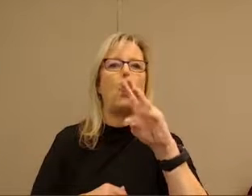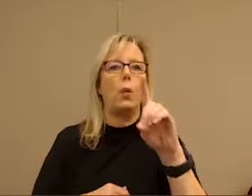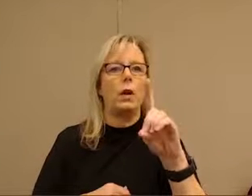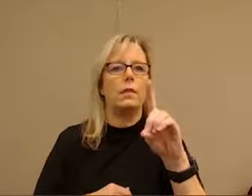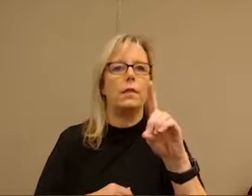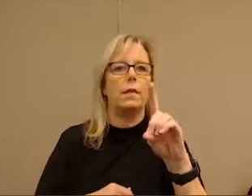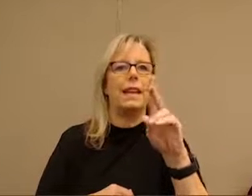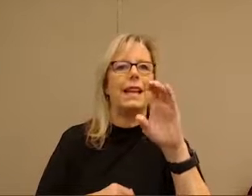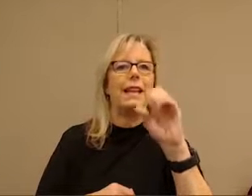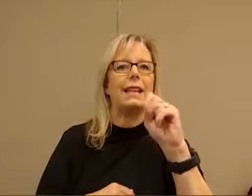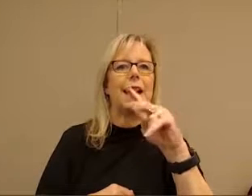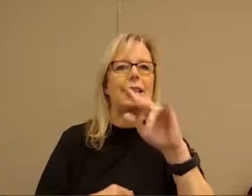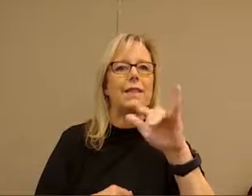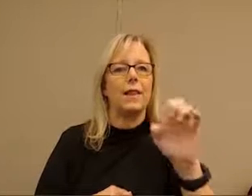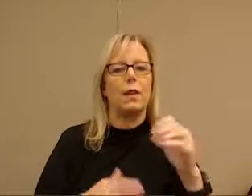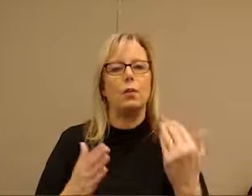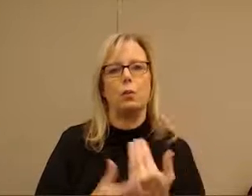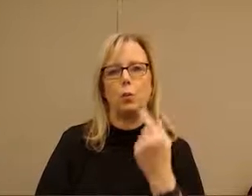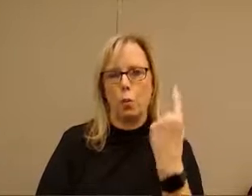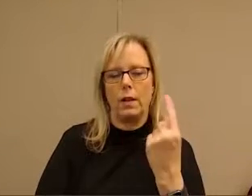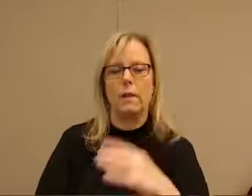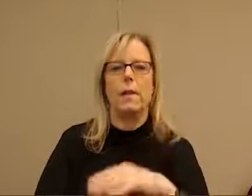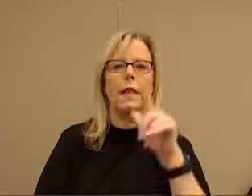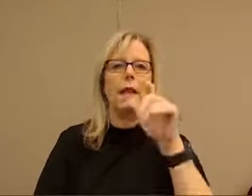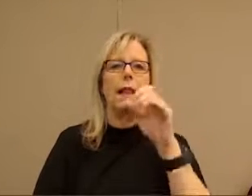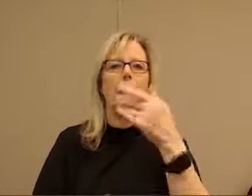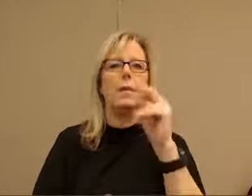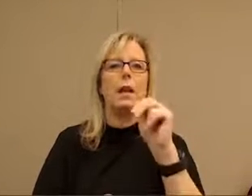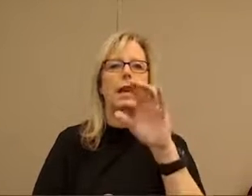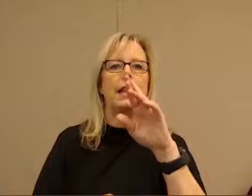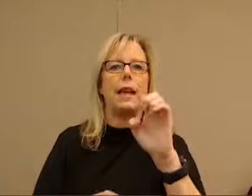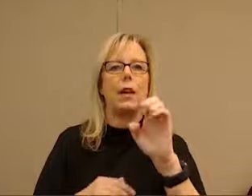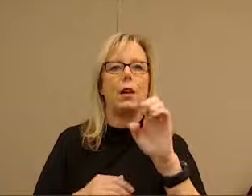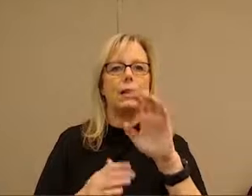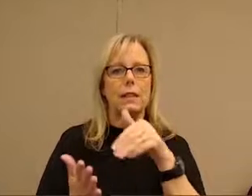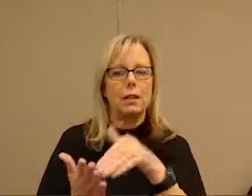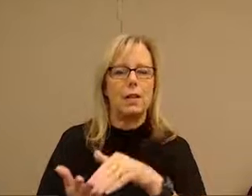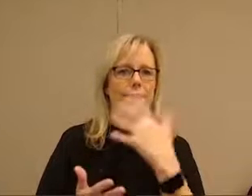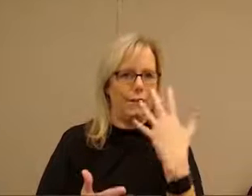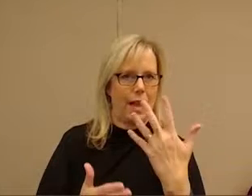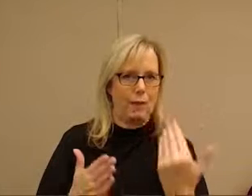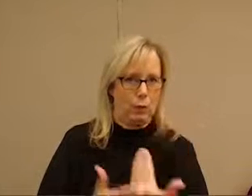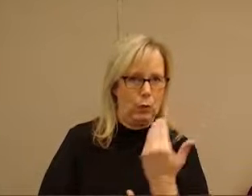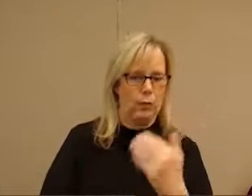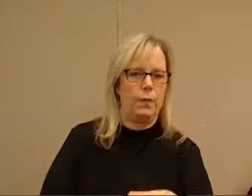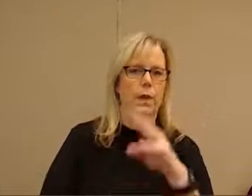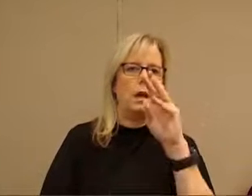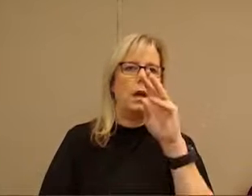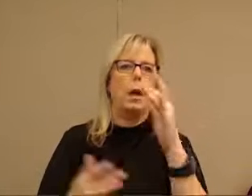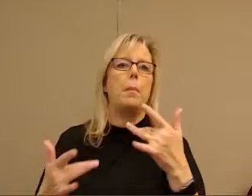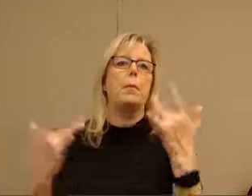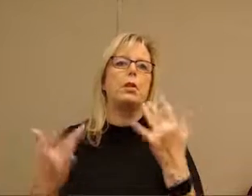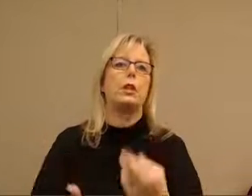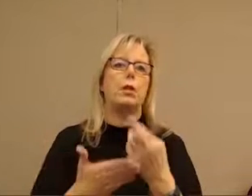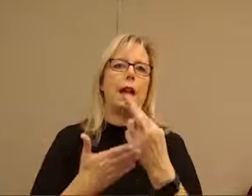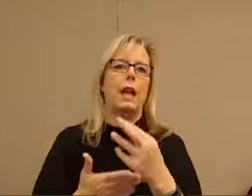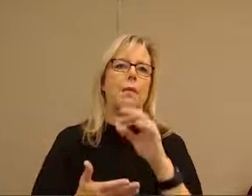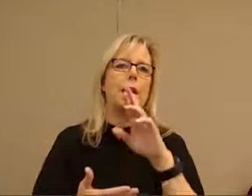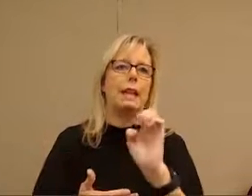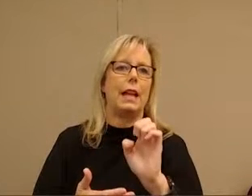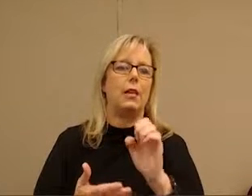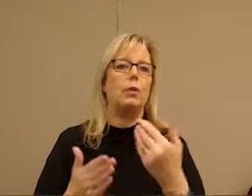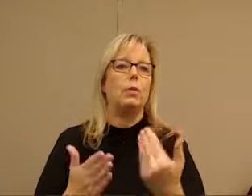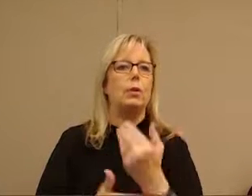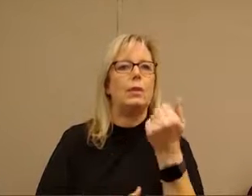Caseyville, 1 new case. Lebanon Care Center, 5 new cases. Mercy Rehab and Care in Swansea,